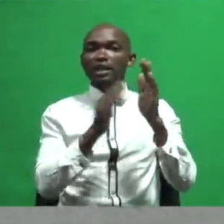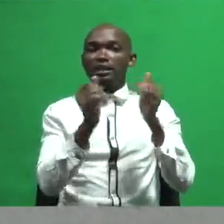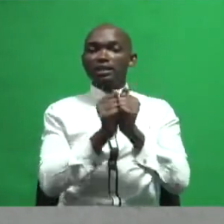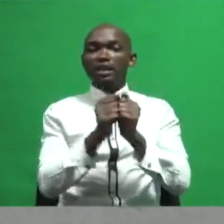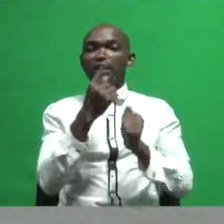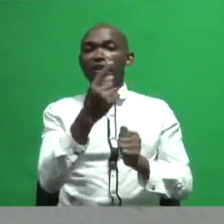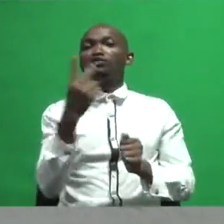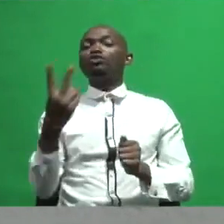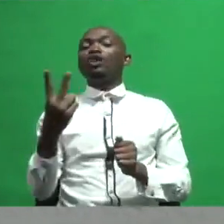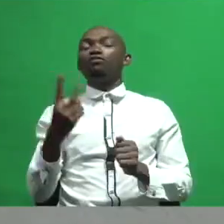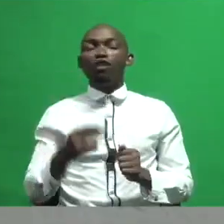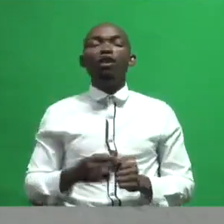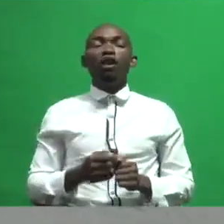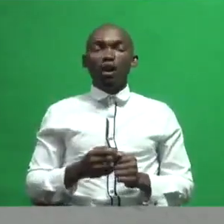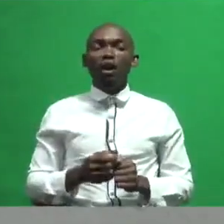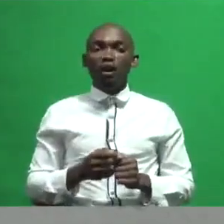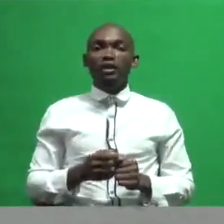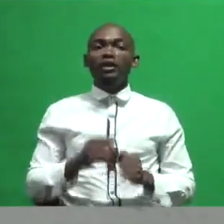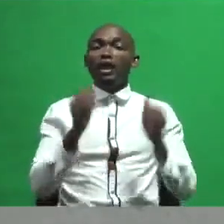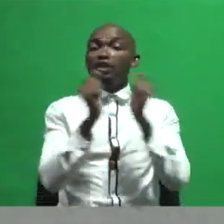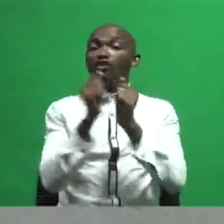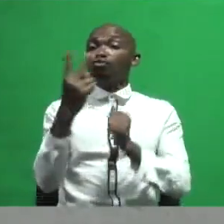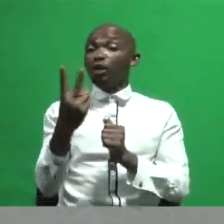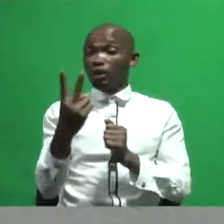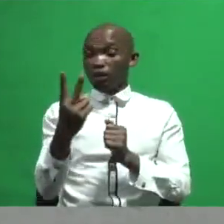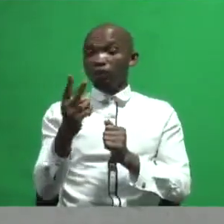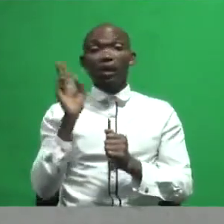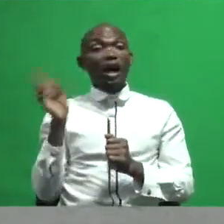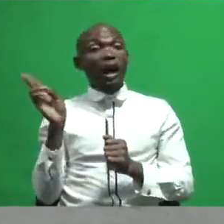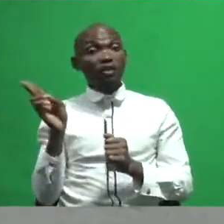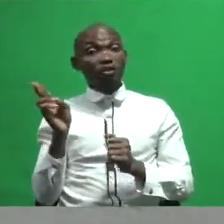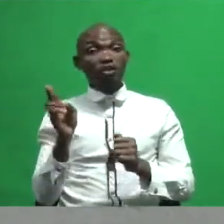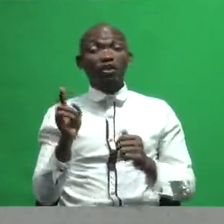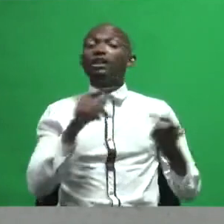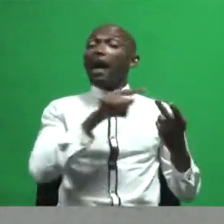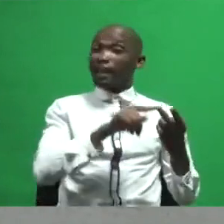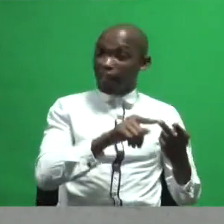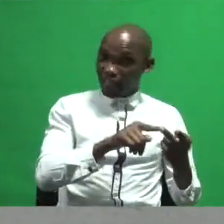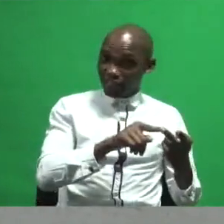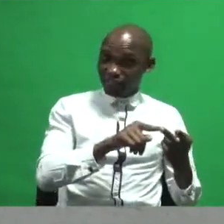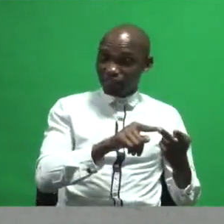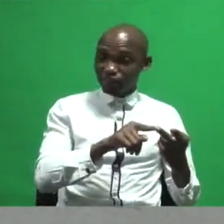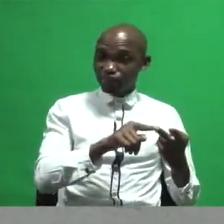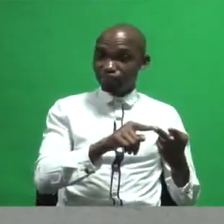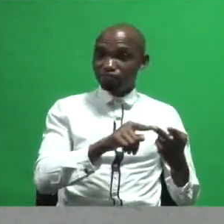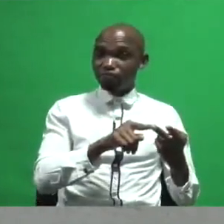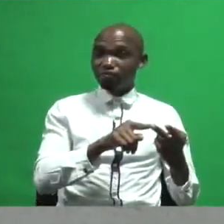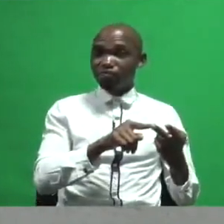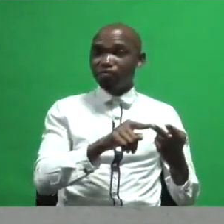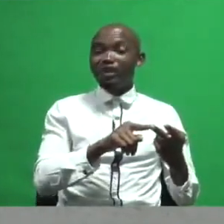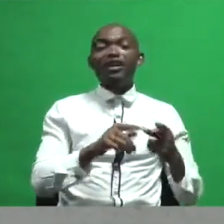10, 11, 12. There are 12 hydrogen again.